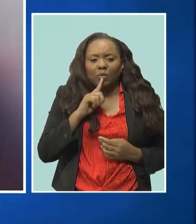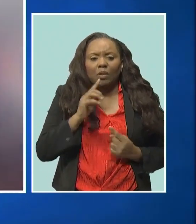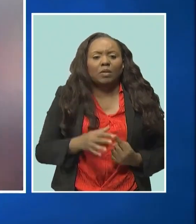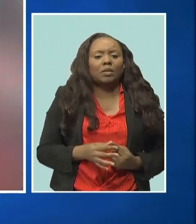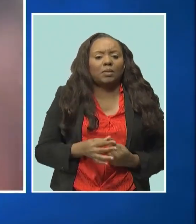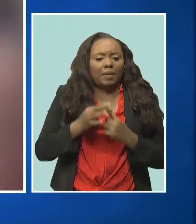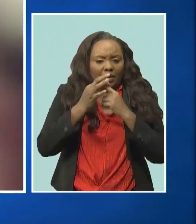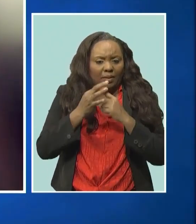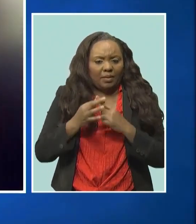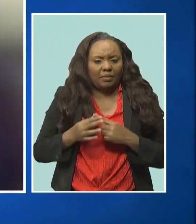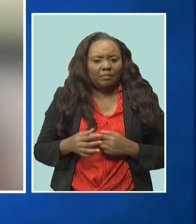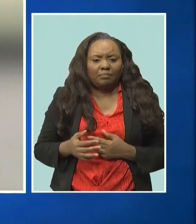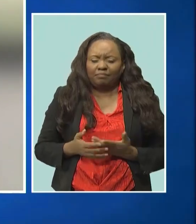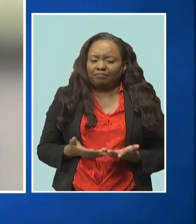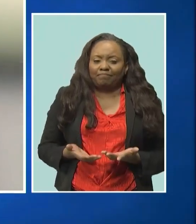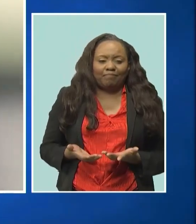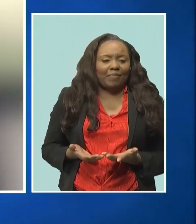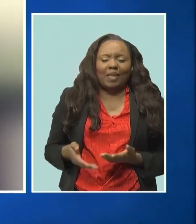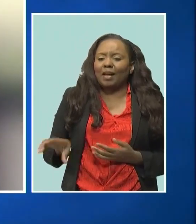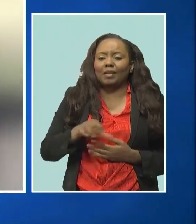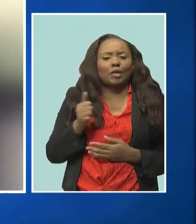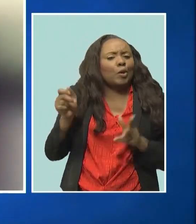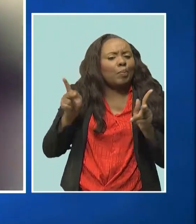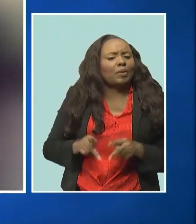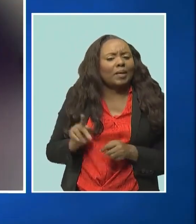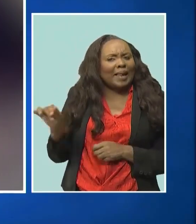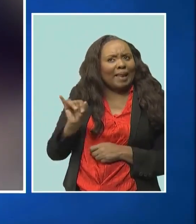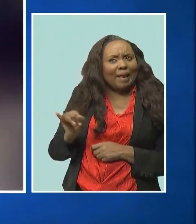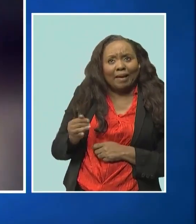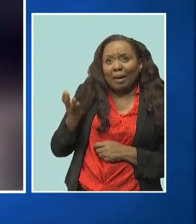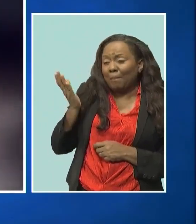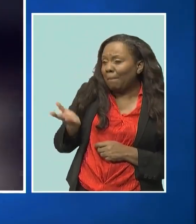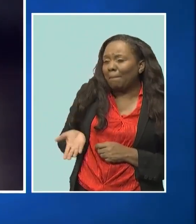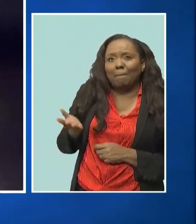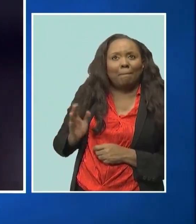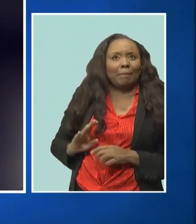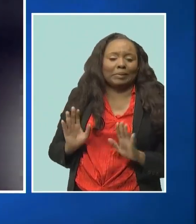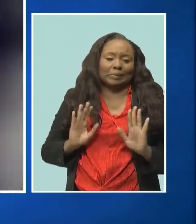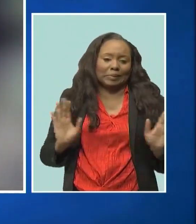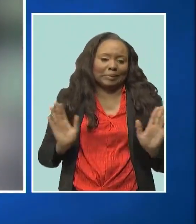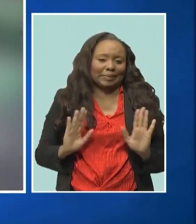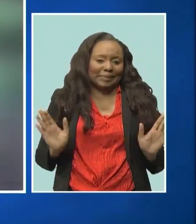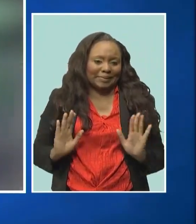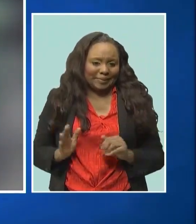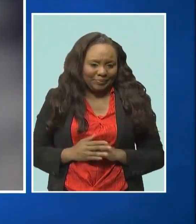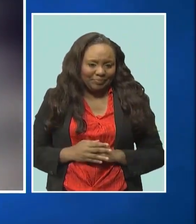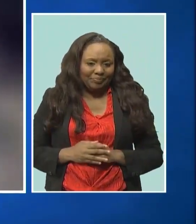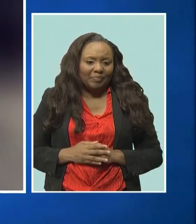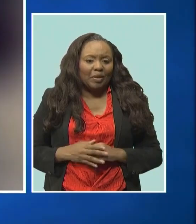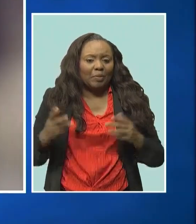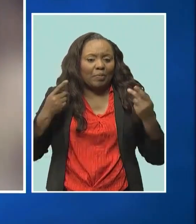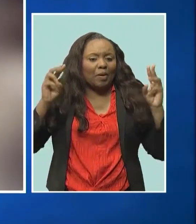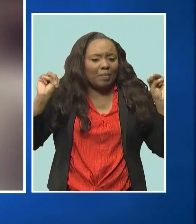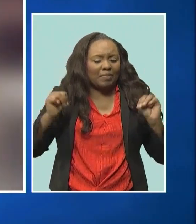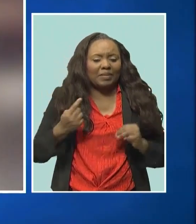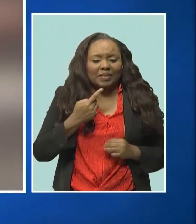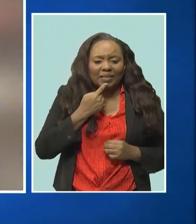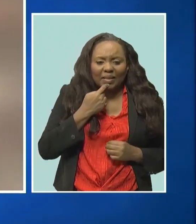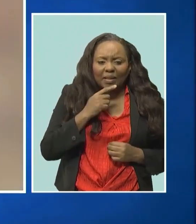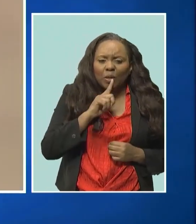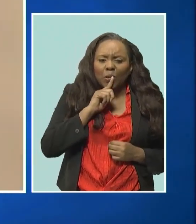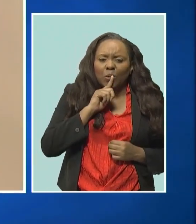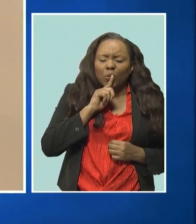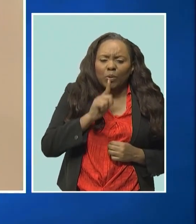said Cassius Clay was as unique as he was a Bajan, adding that she does not oversee or foresee anyone like